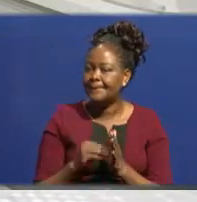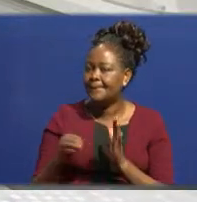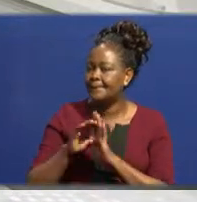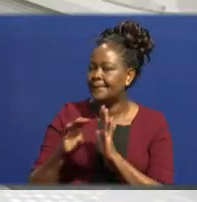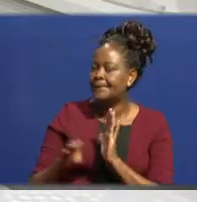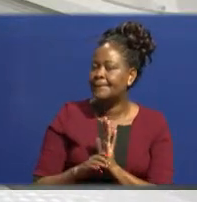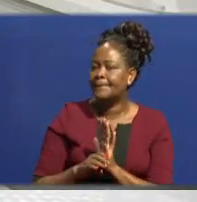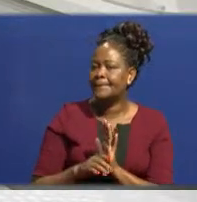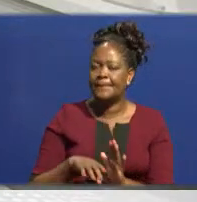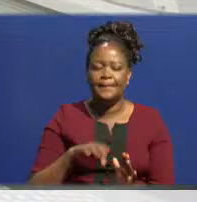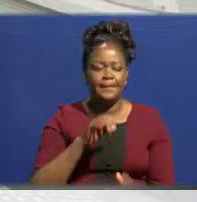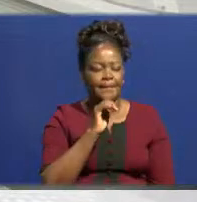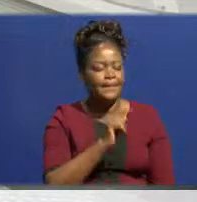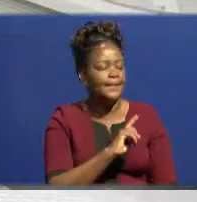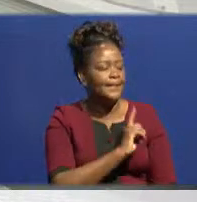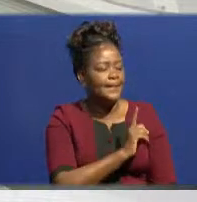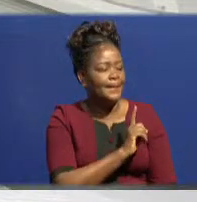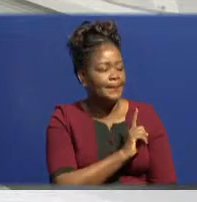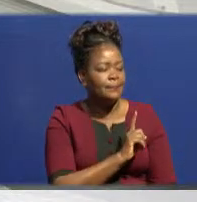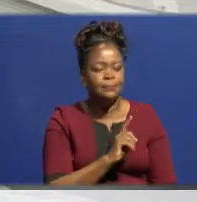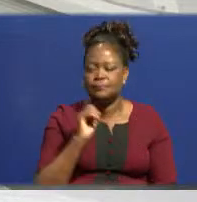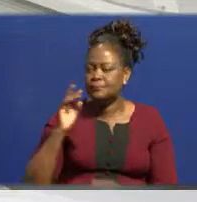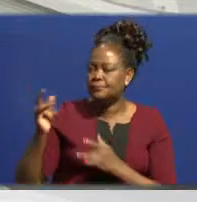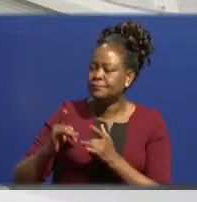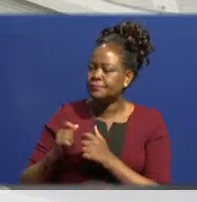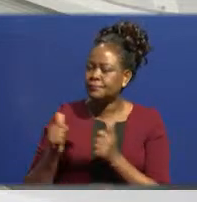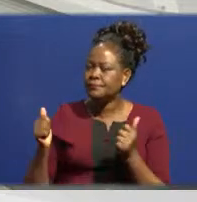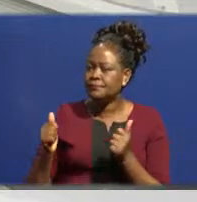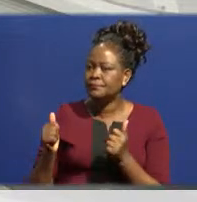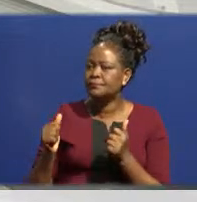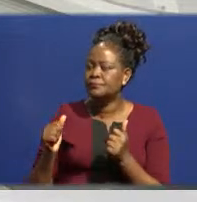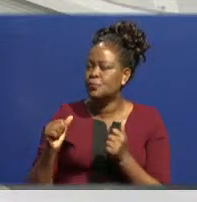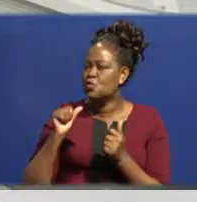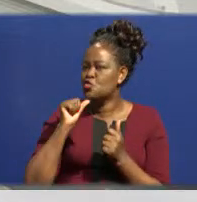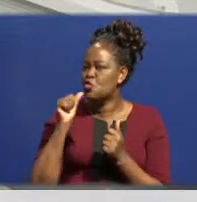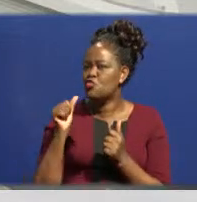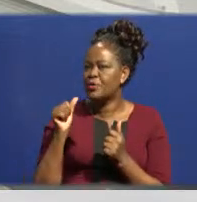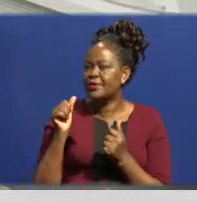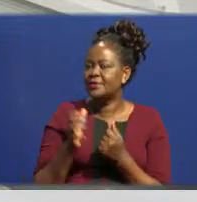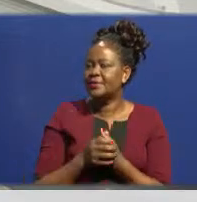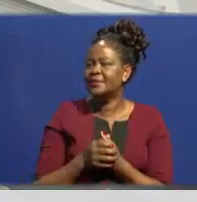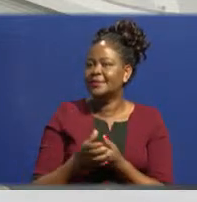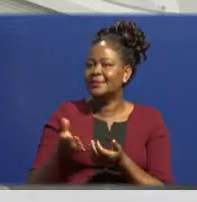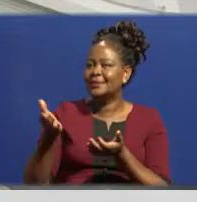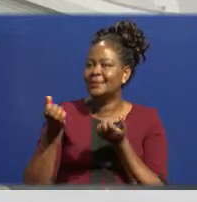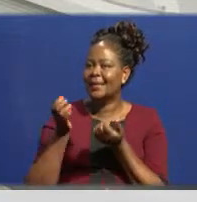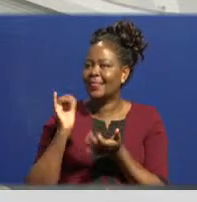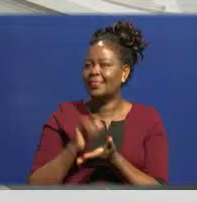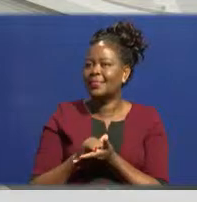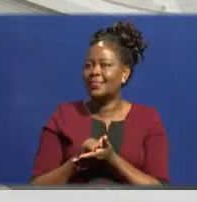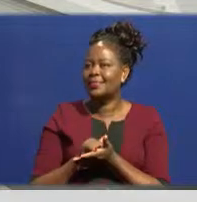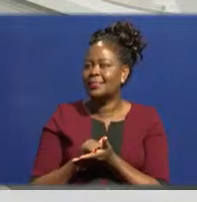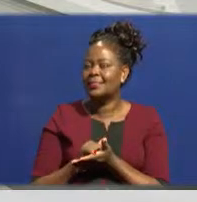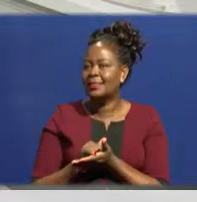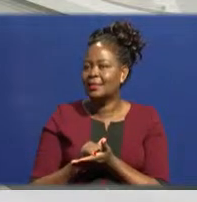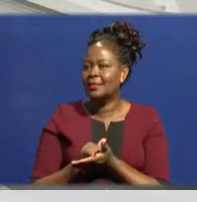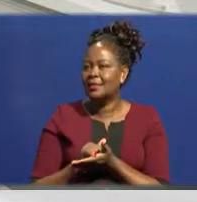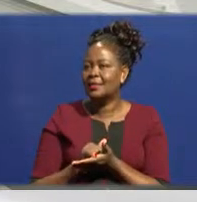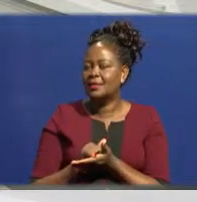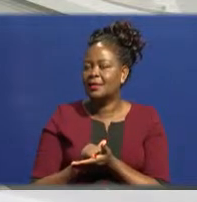Yes, but there's no act on if that. You look at it, we don't necessarily even need that act when